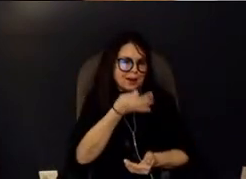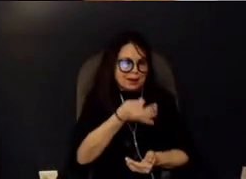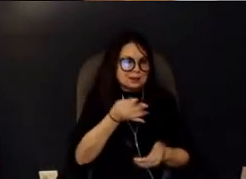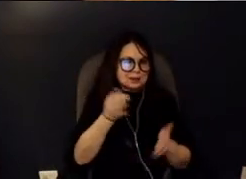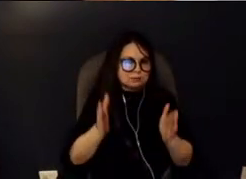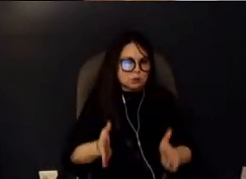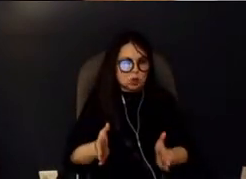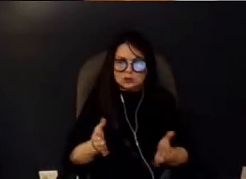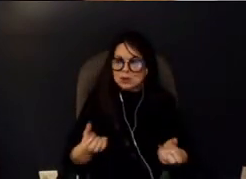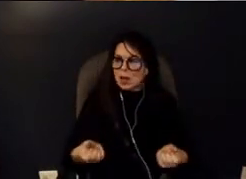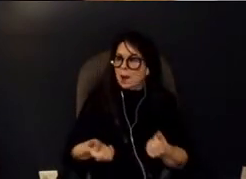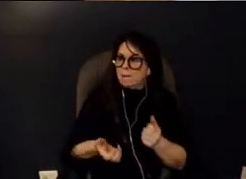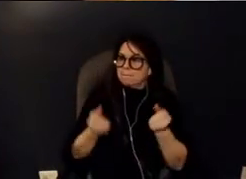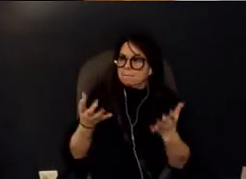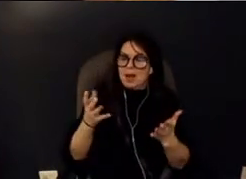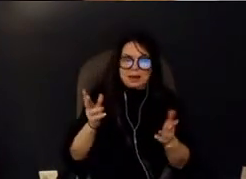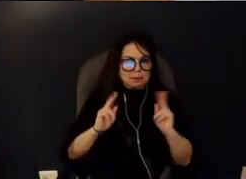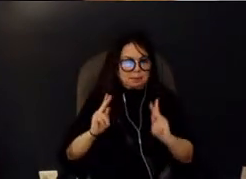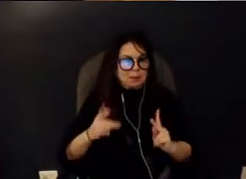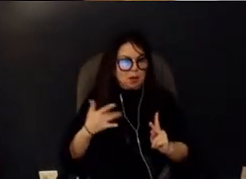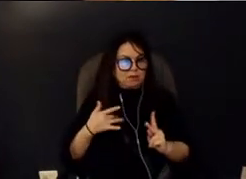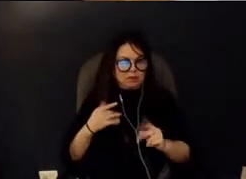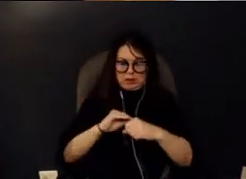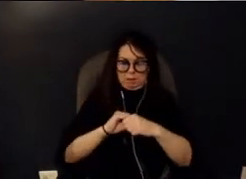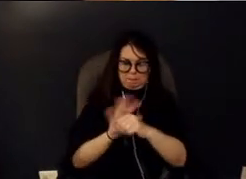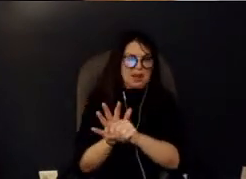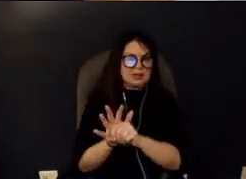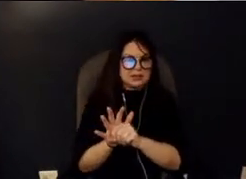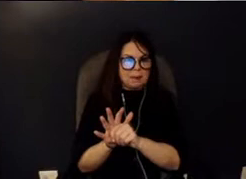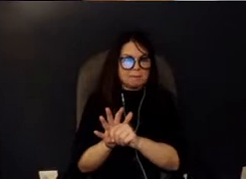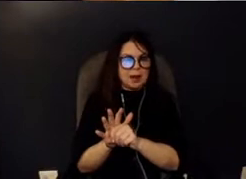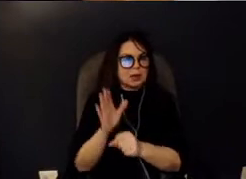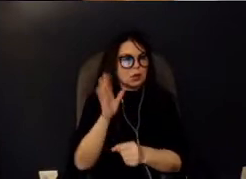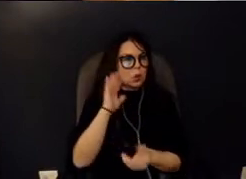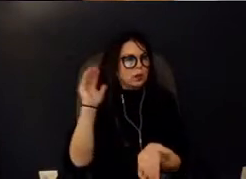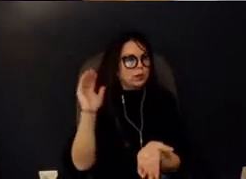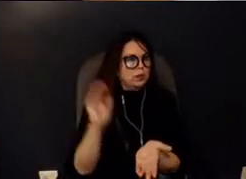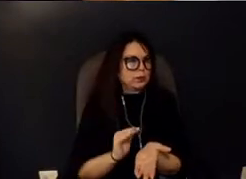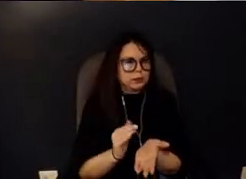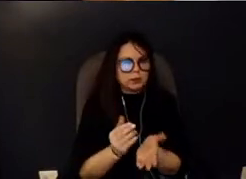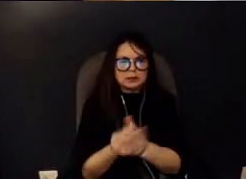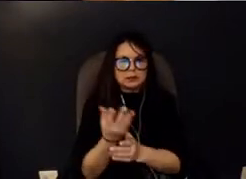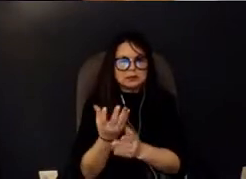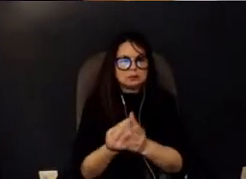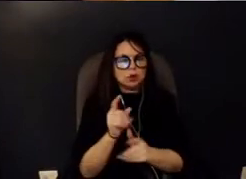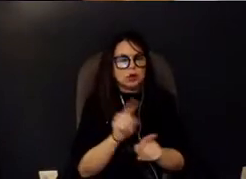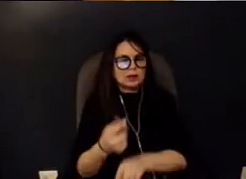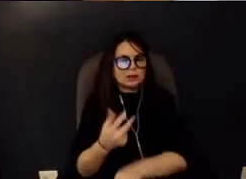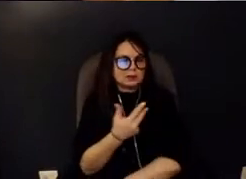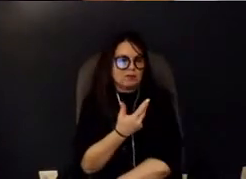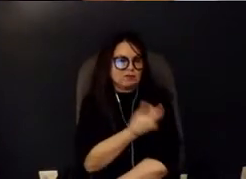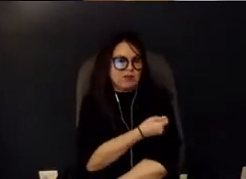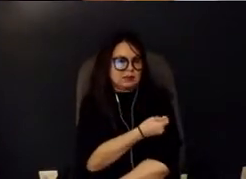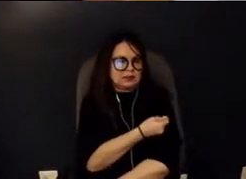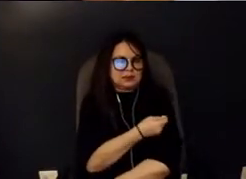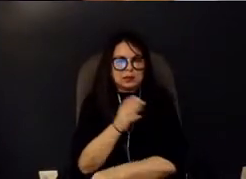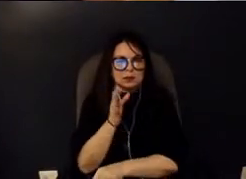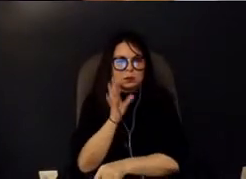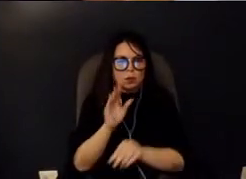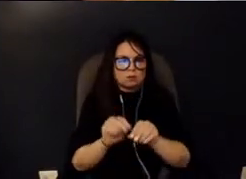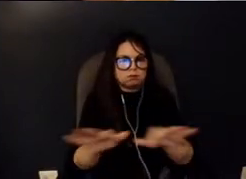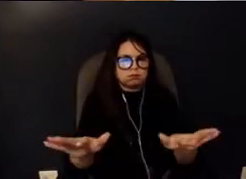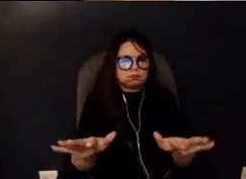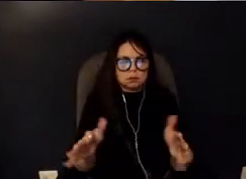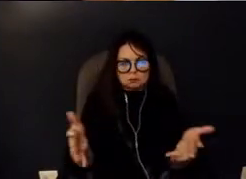sometime in the spring as vaccines are rolled out. We have yet to see what effect that will have on